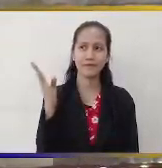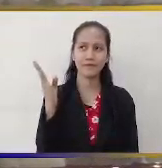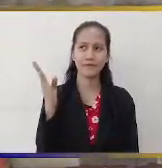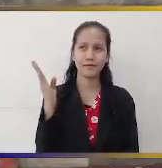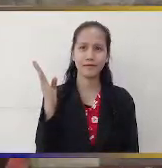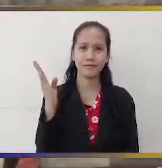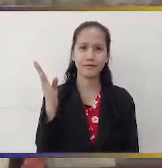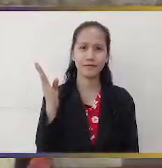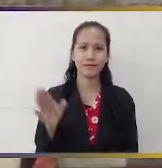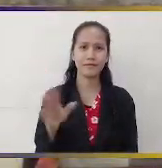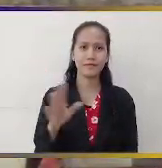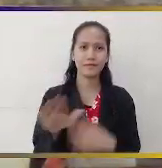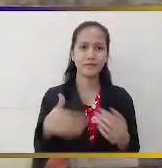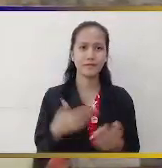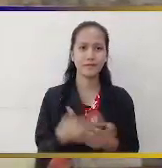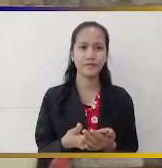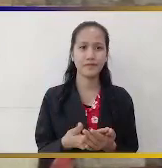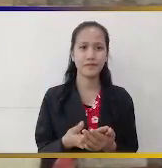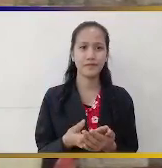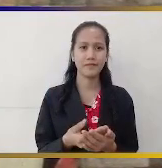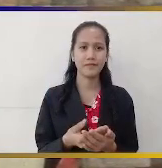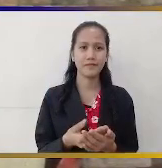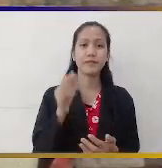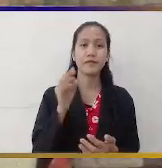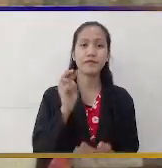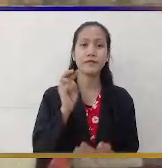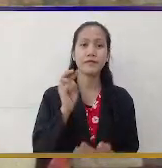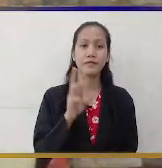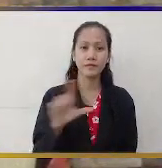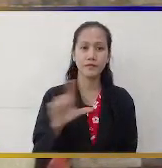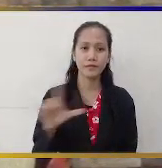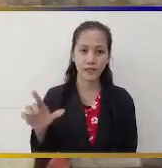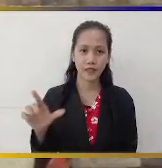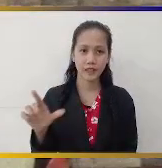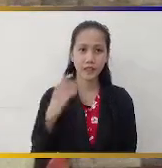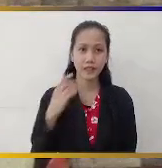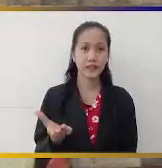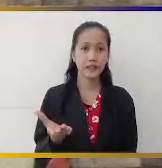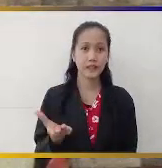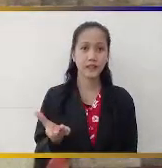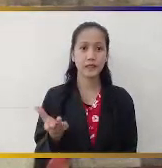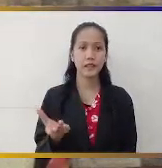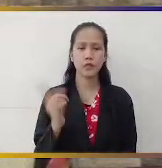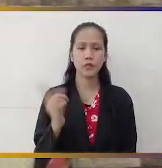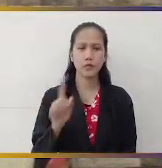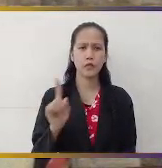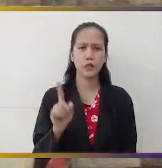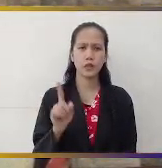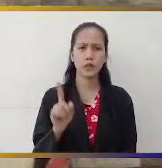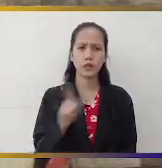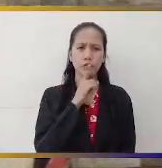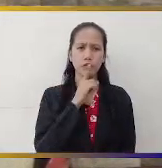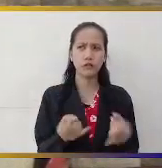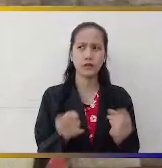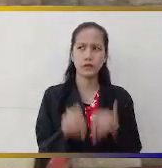too. We're all going to die. So what really matters?